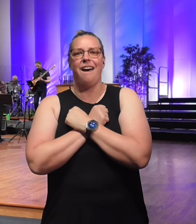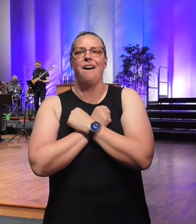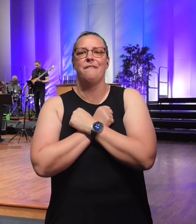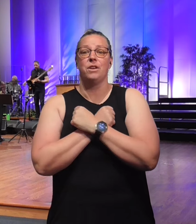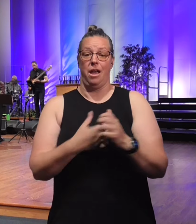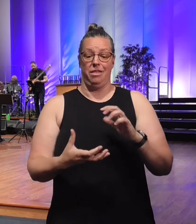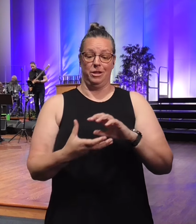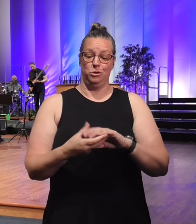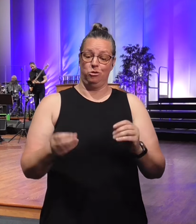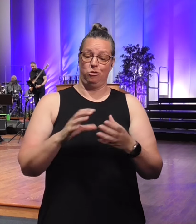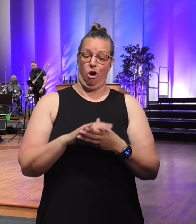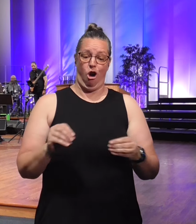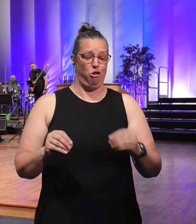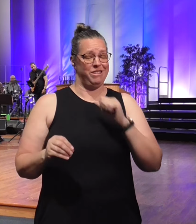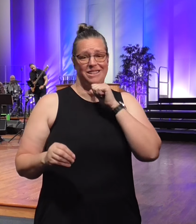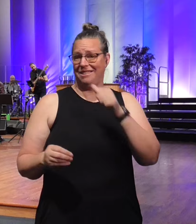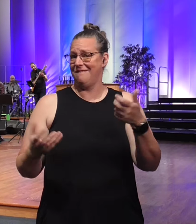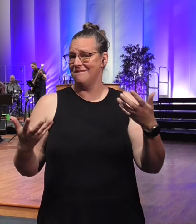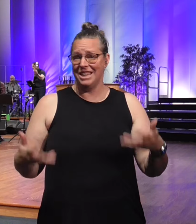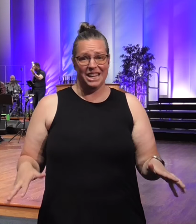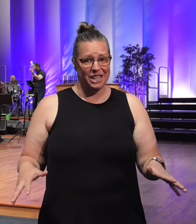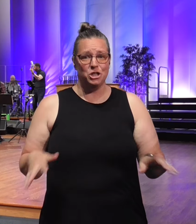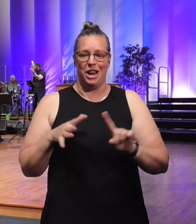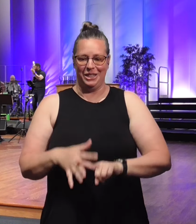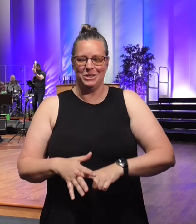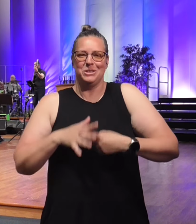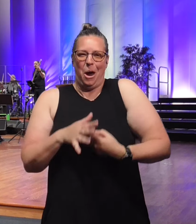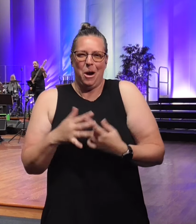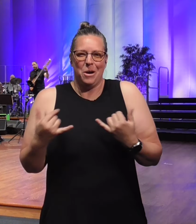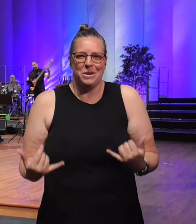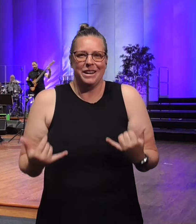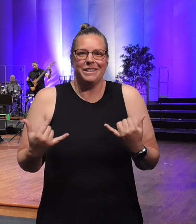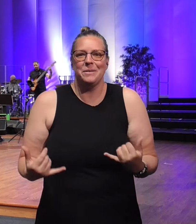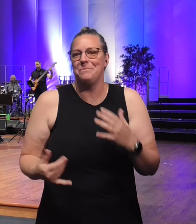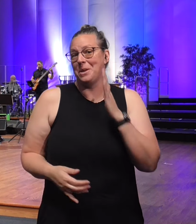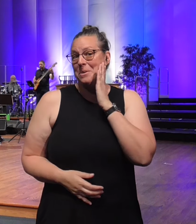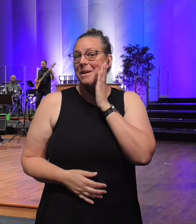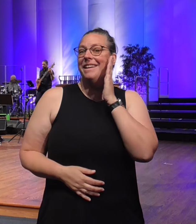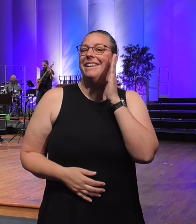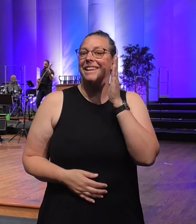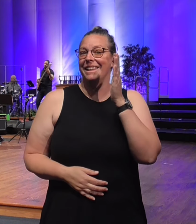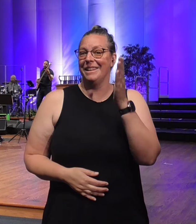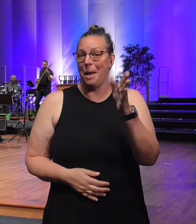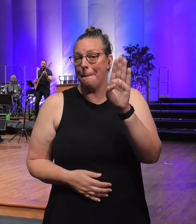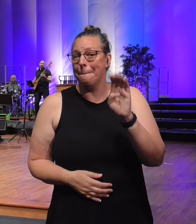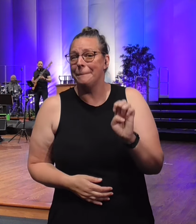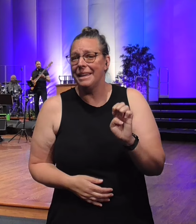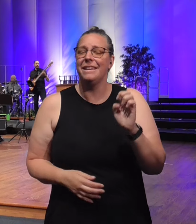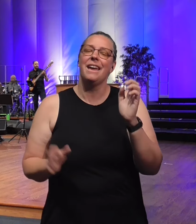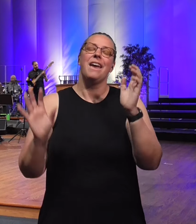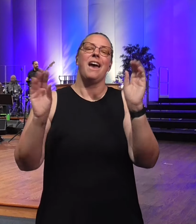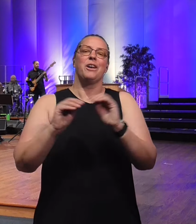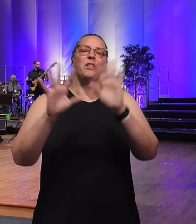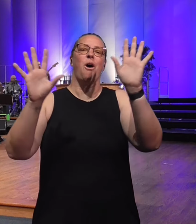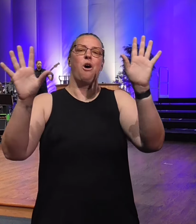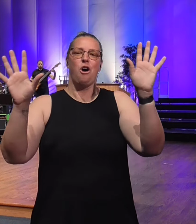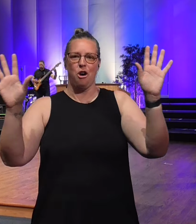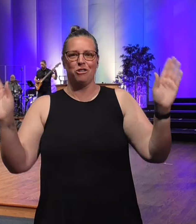the story has only begun, and this is going to be a